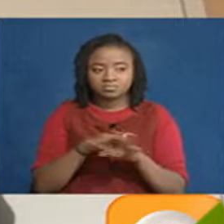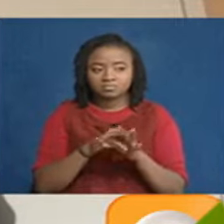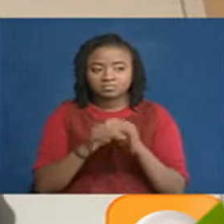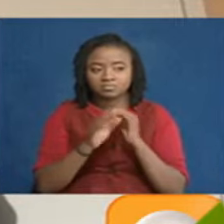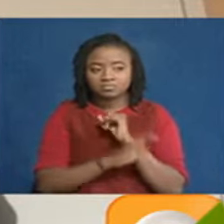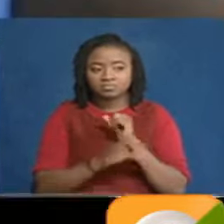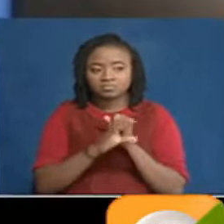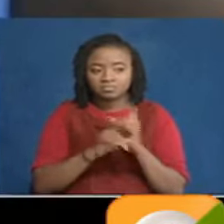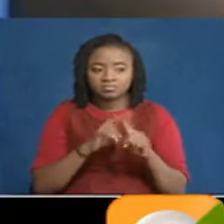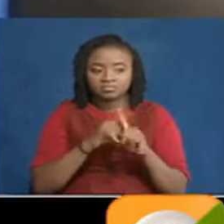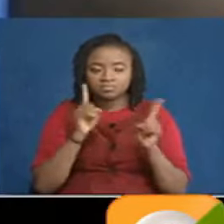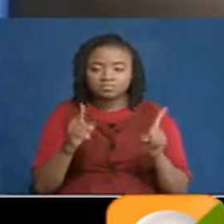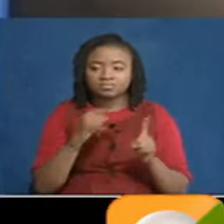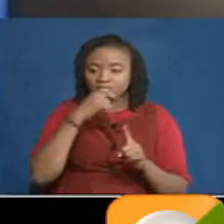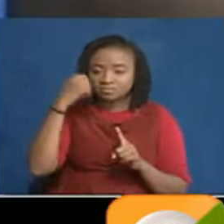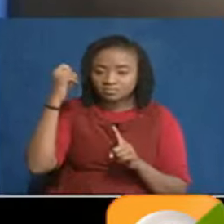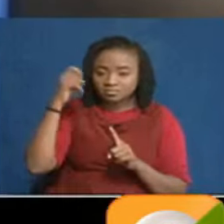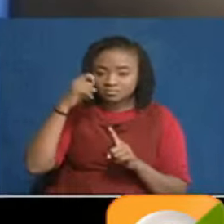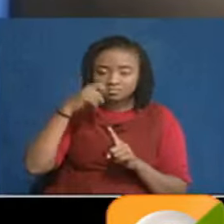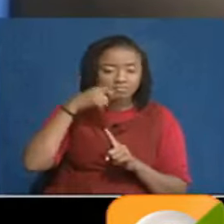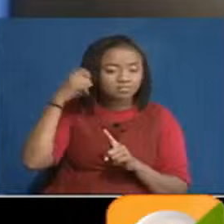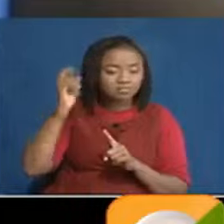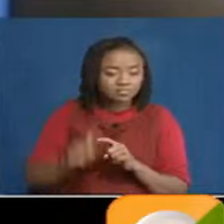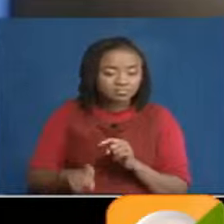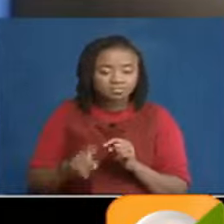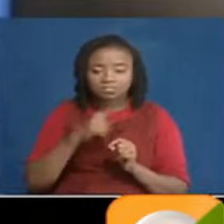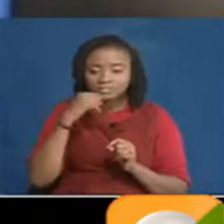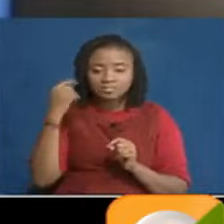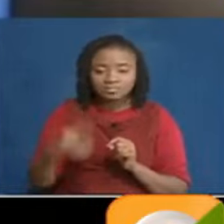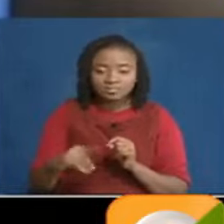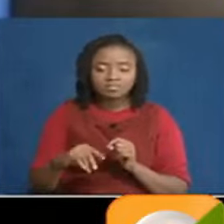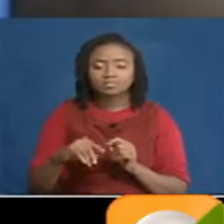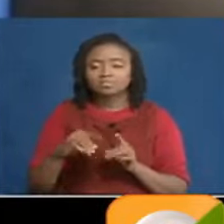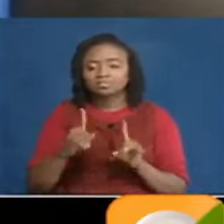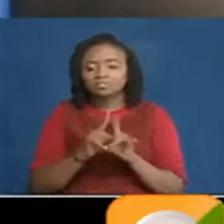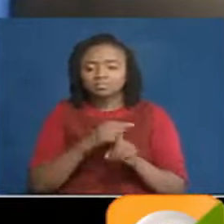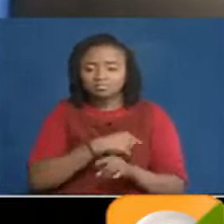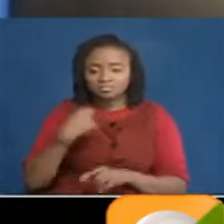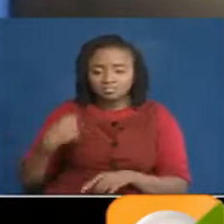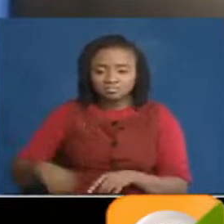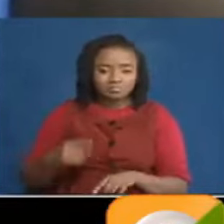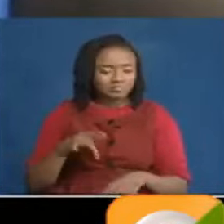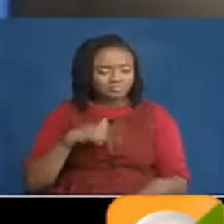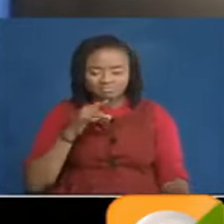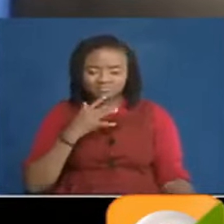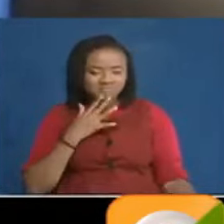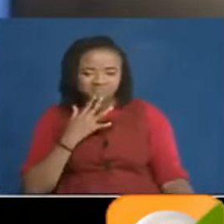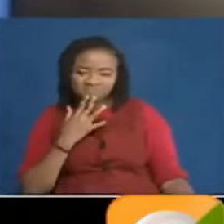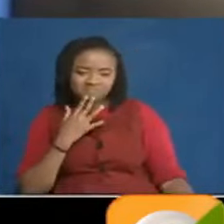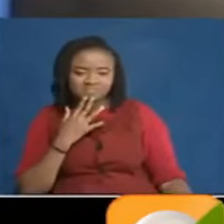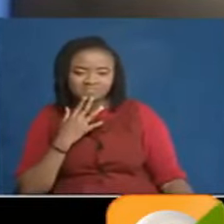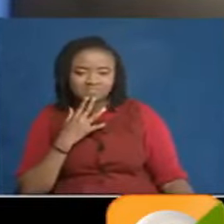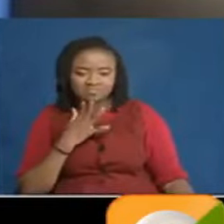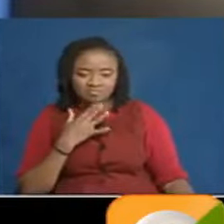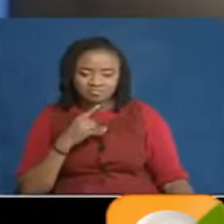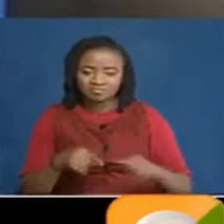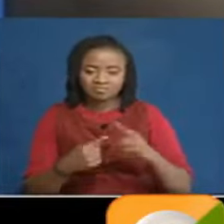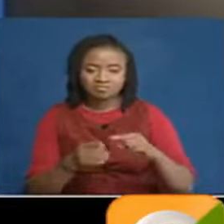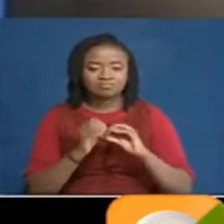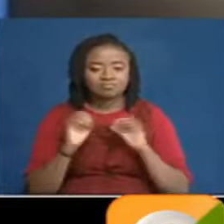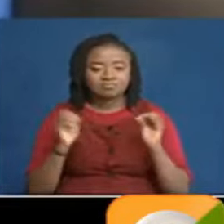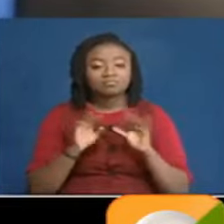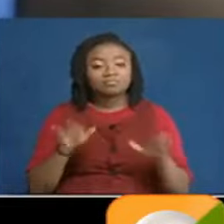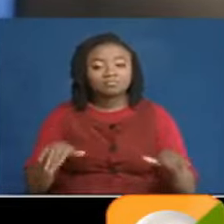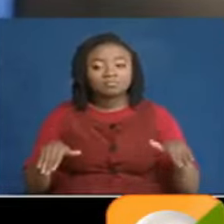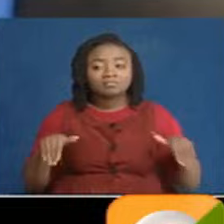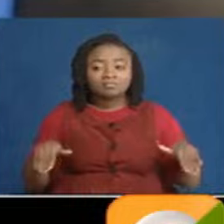But the Russians and the Chinese and others in the council are very reluctant to give a mandate. So we'll see how it plays out. We'll